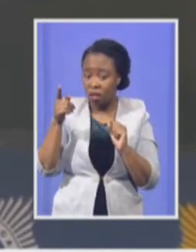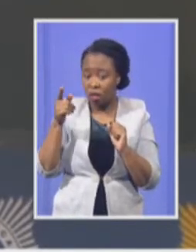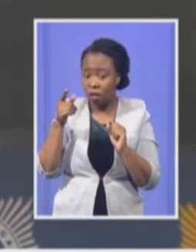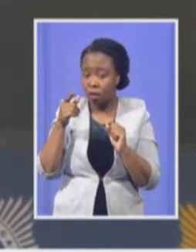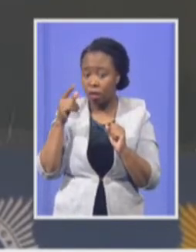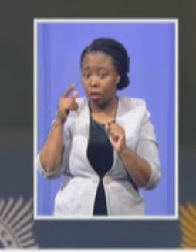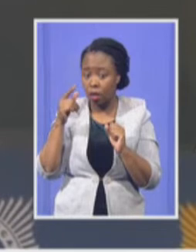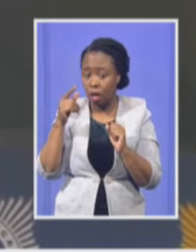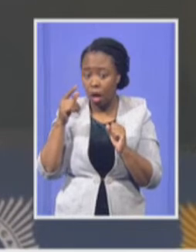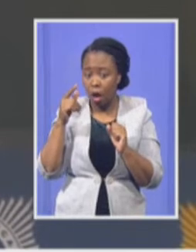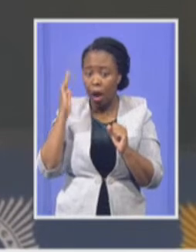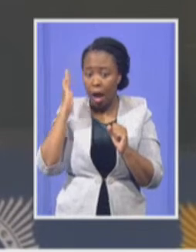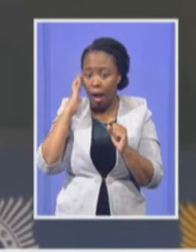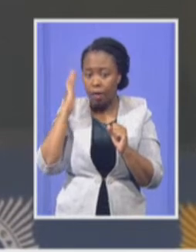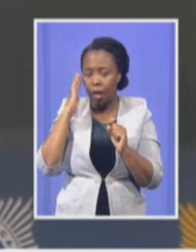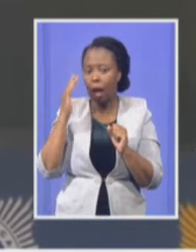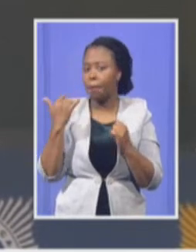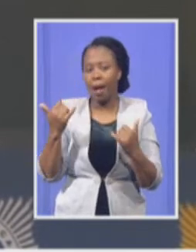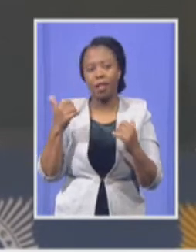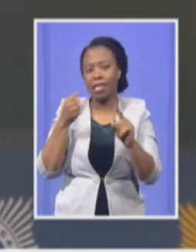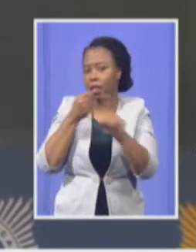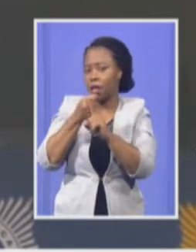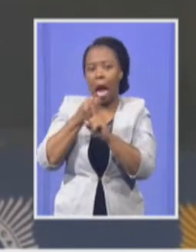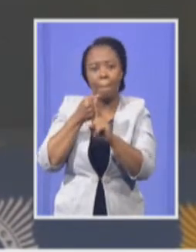ukuthi asikakafiki isikhathi sokucampaign